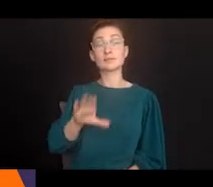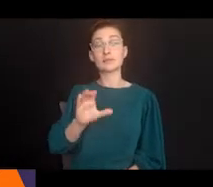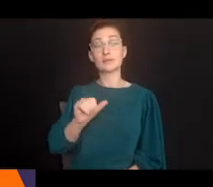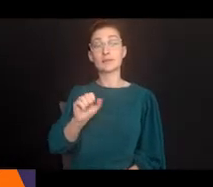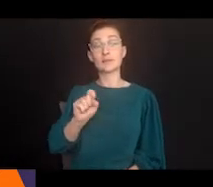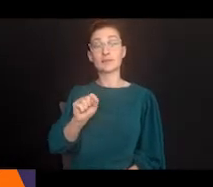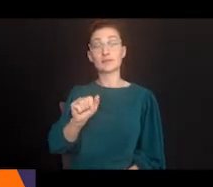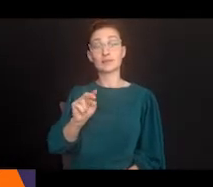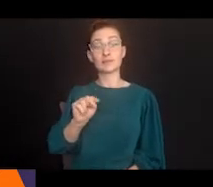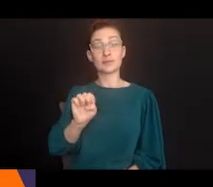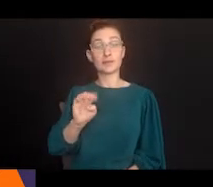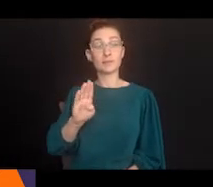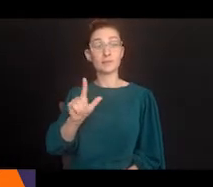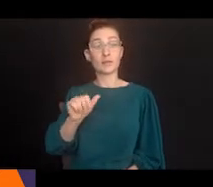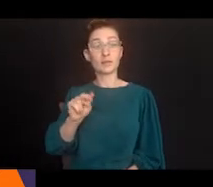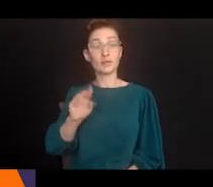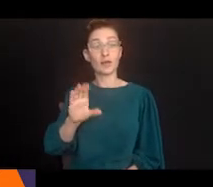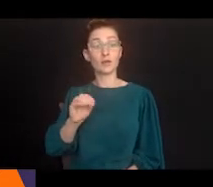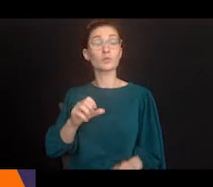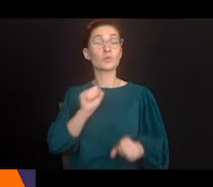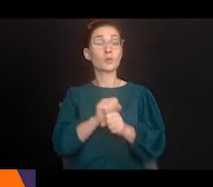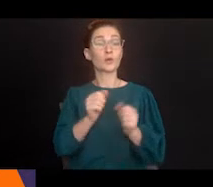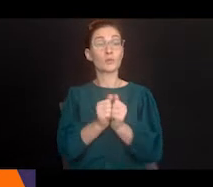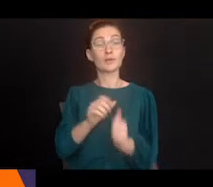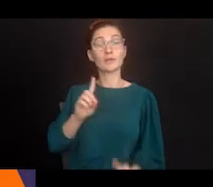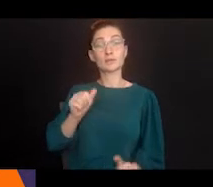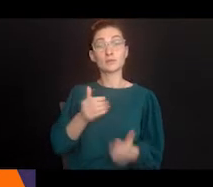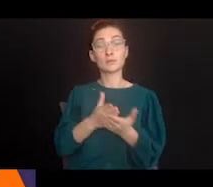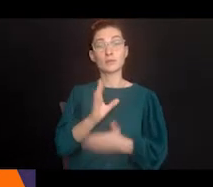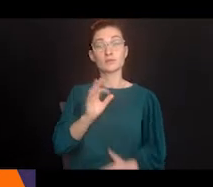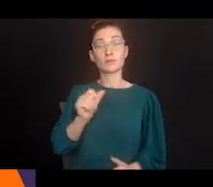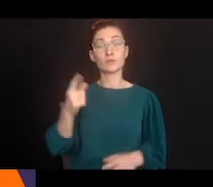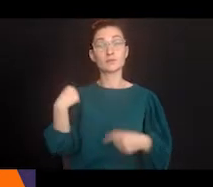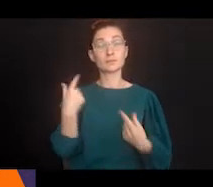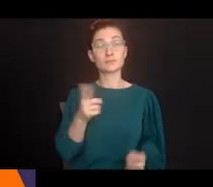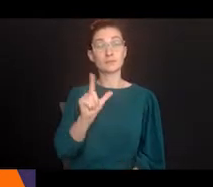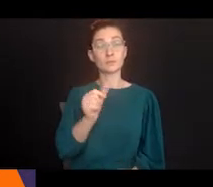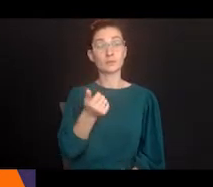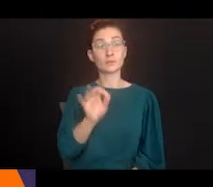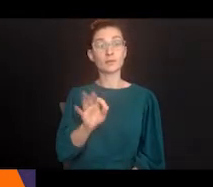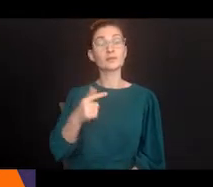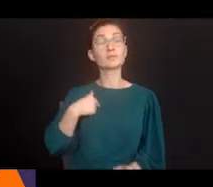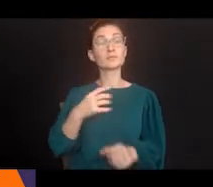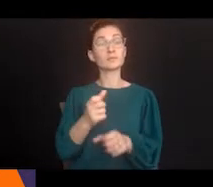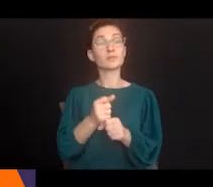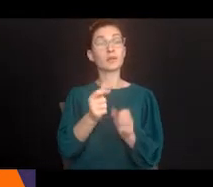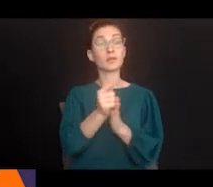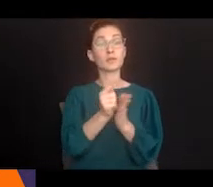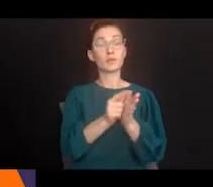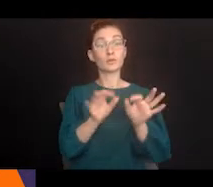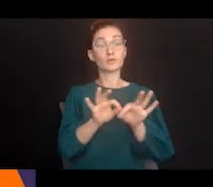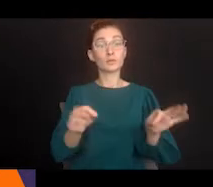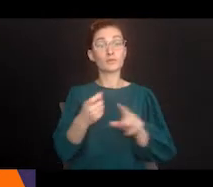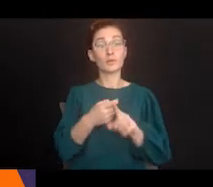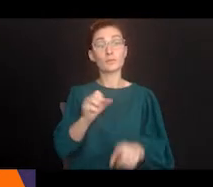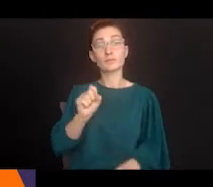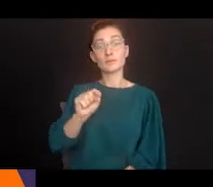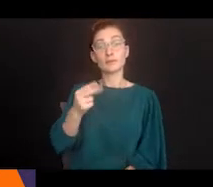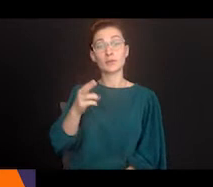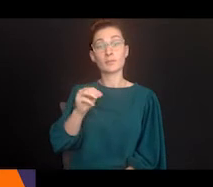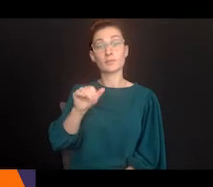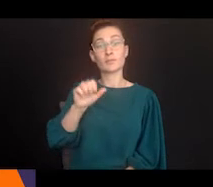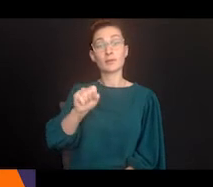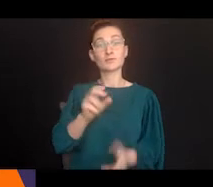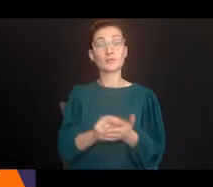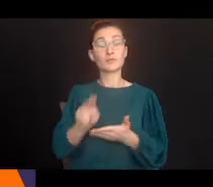worked with Disability Rights Florida since 2019. She received her law degree from St. Thomas University School of Law and her Bachelor of Science from the University of